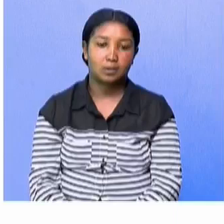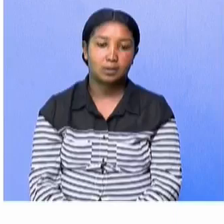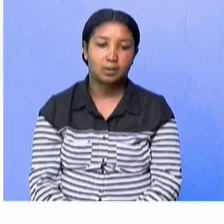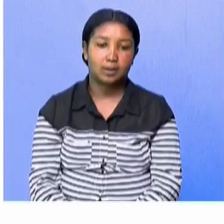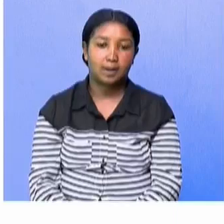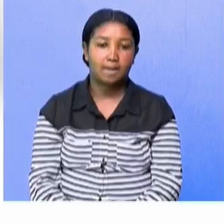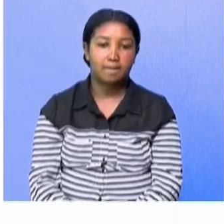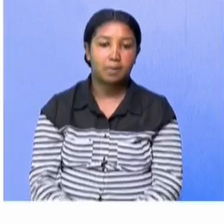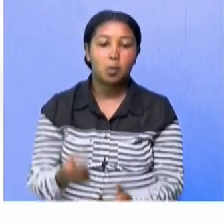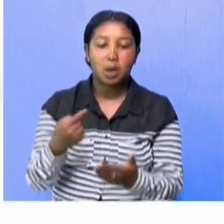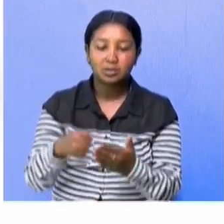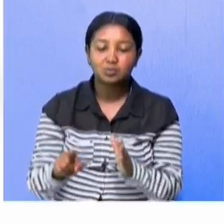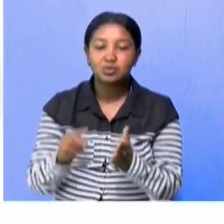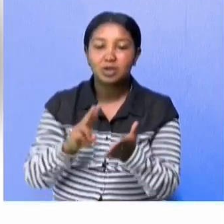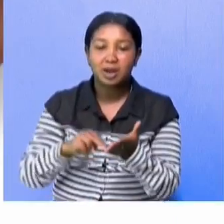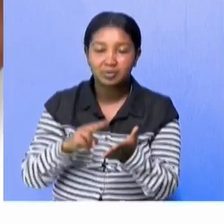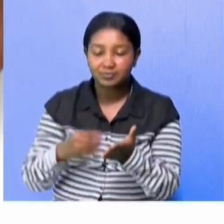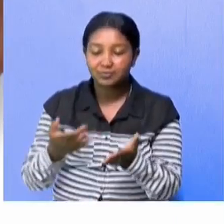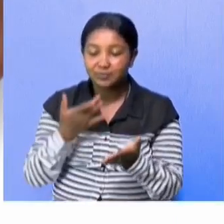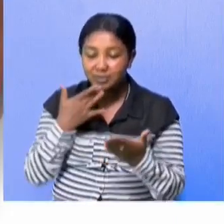what we read